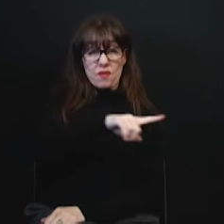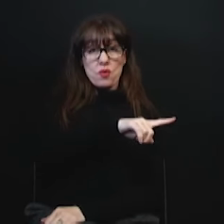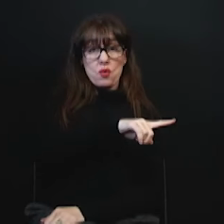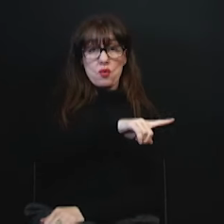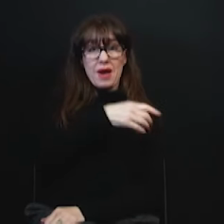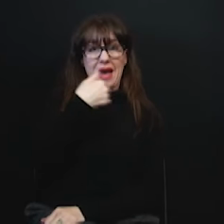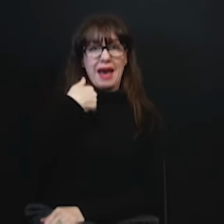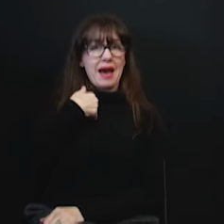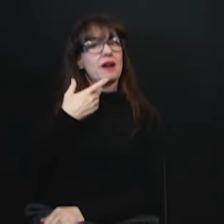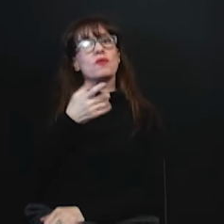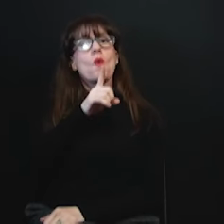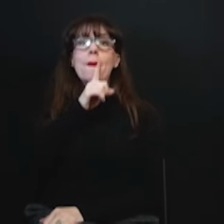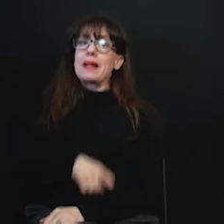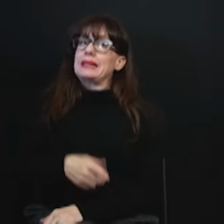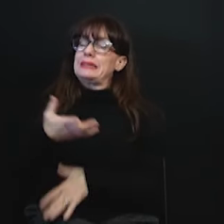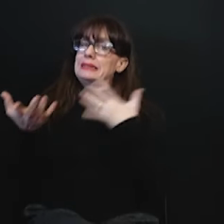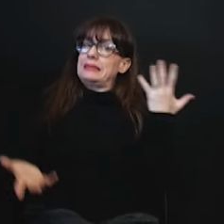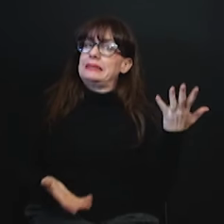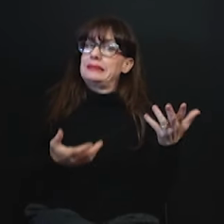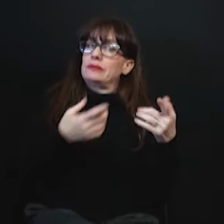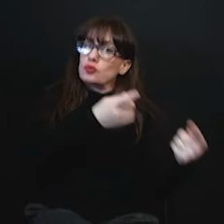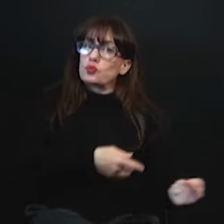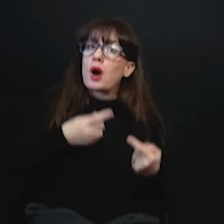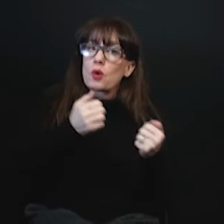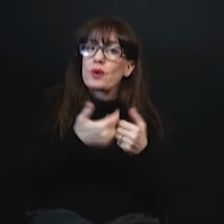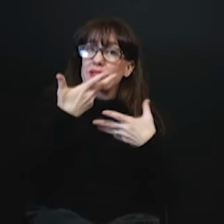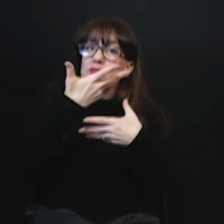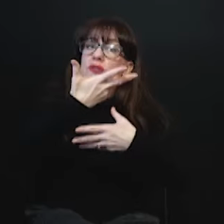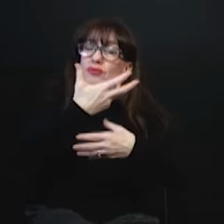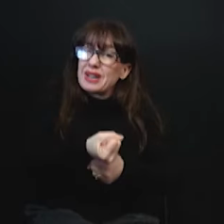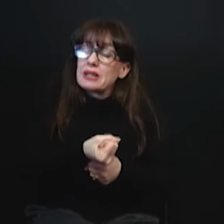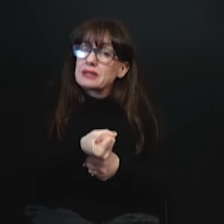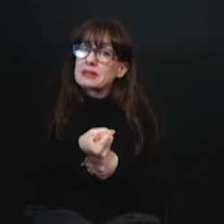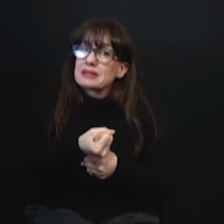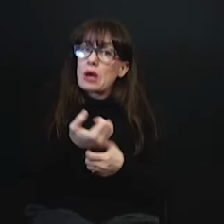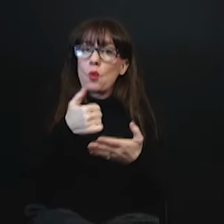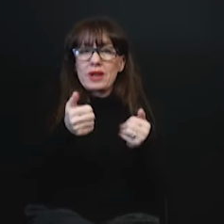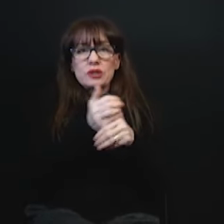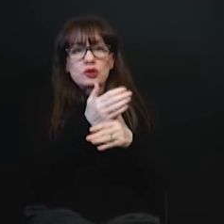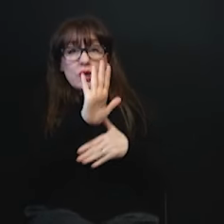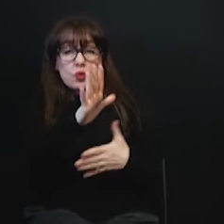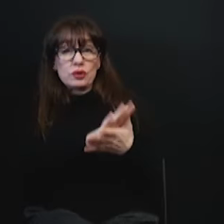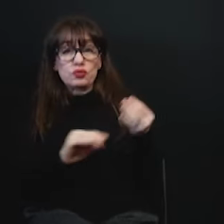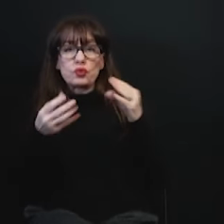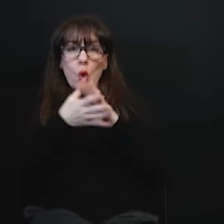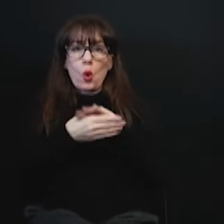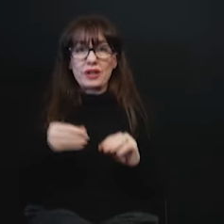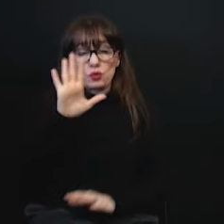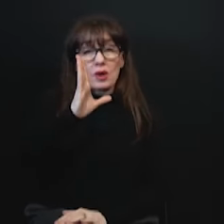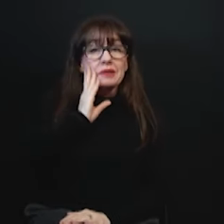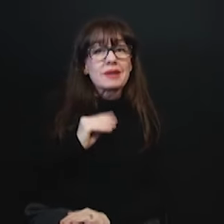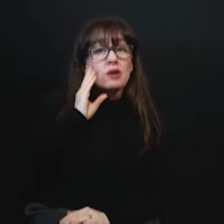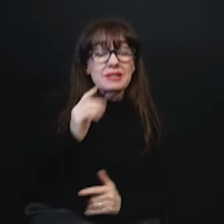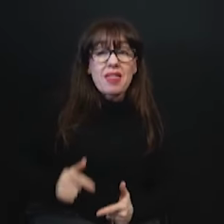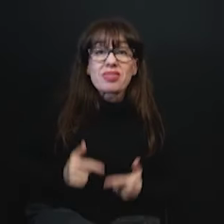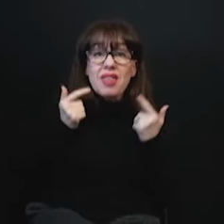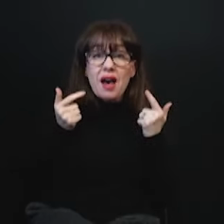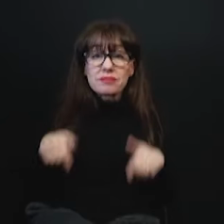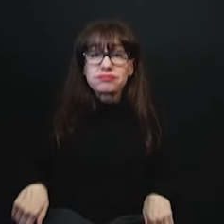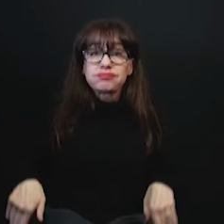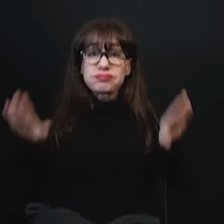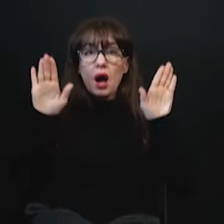have extreme trust issues. And when you share your story about what you've experienced in life, anybody can